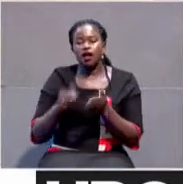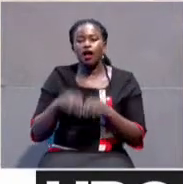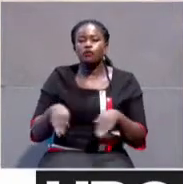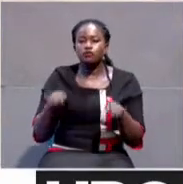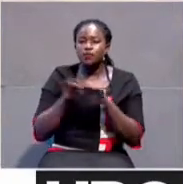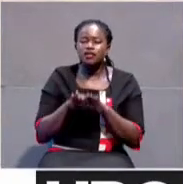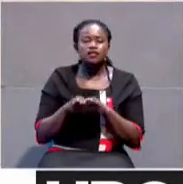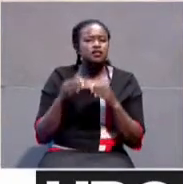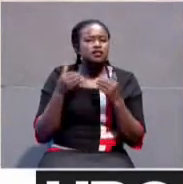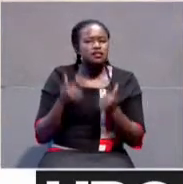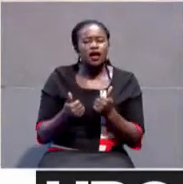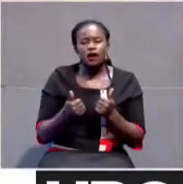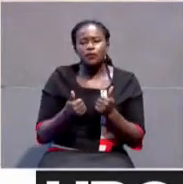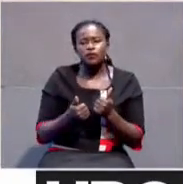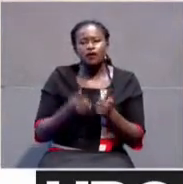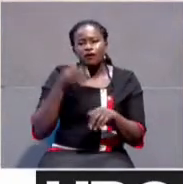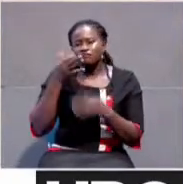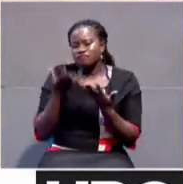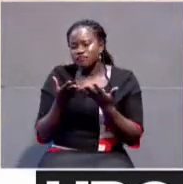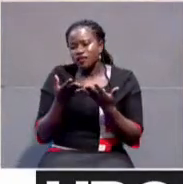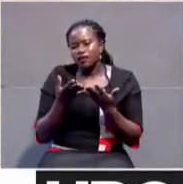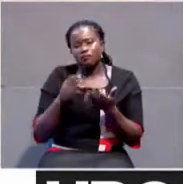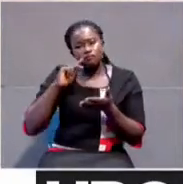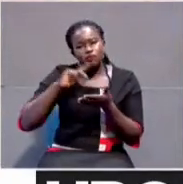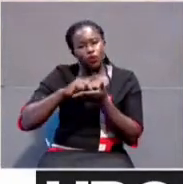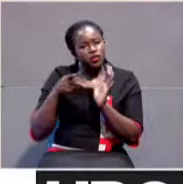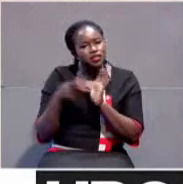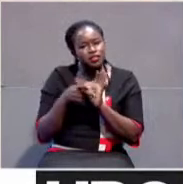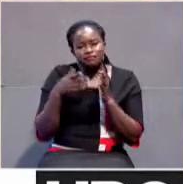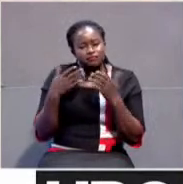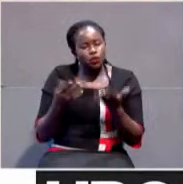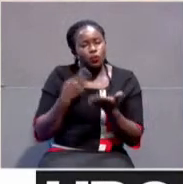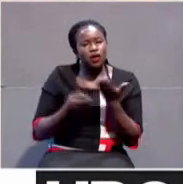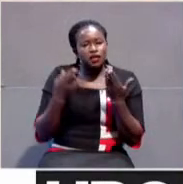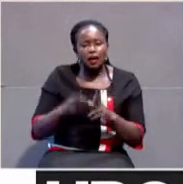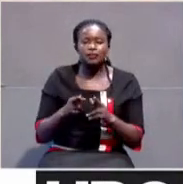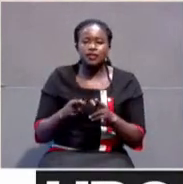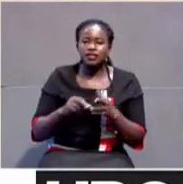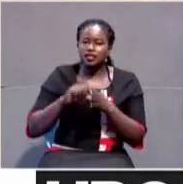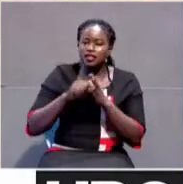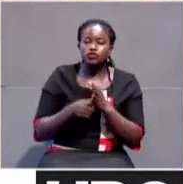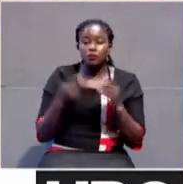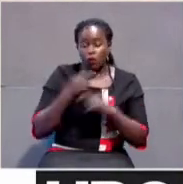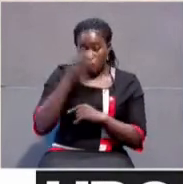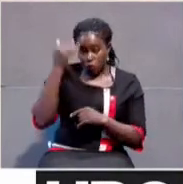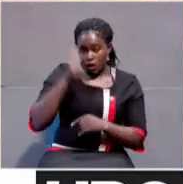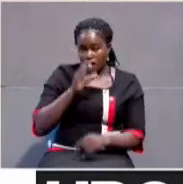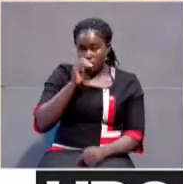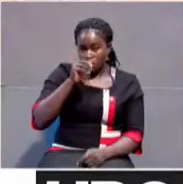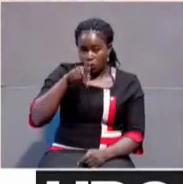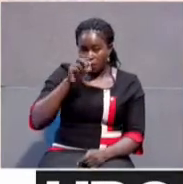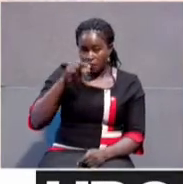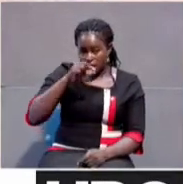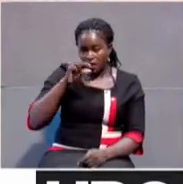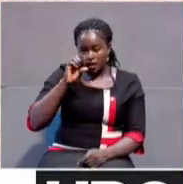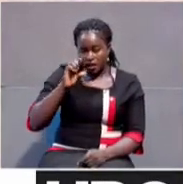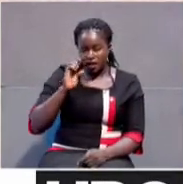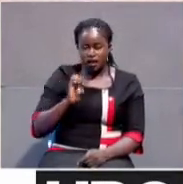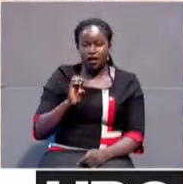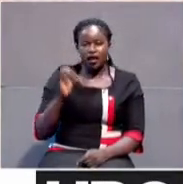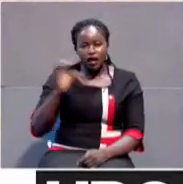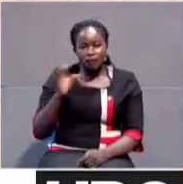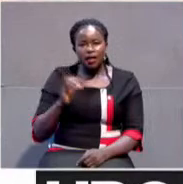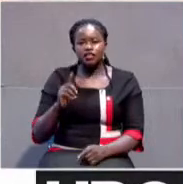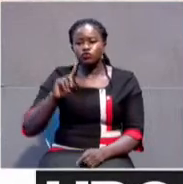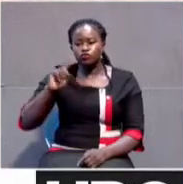The reasons, as per the failed project, is a subjudicial matter after OPEC Prime Company sued Uganda Land Commission.